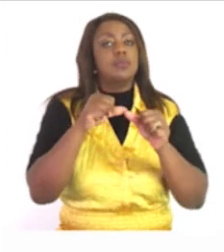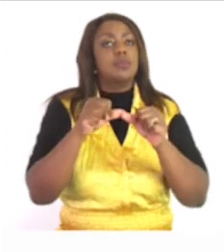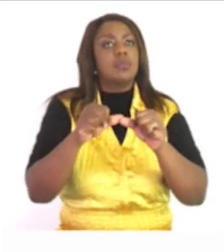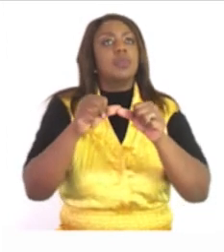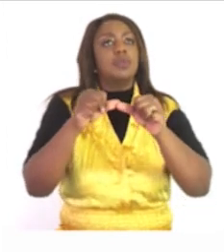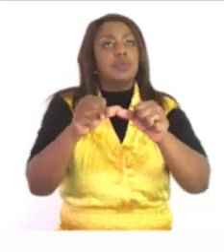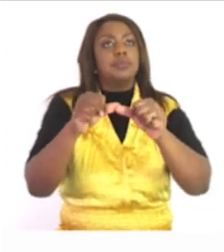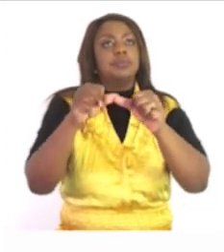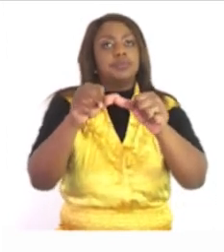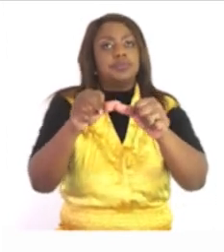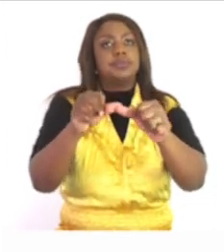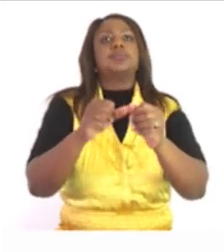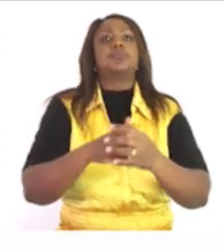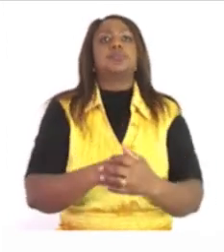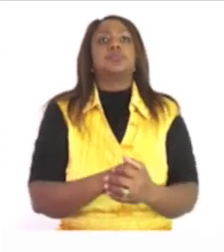asthma attack.